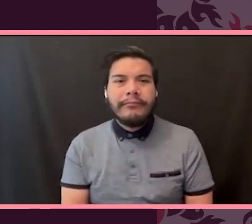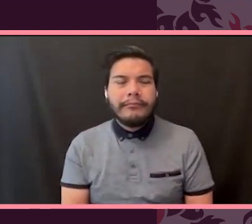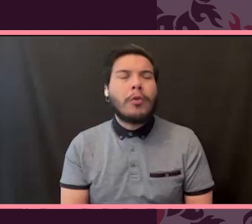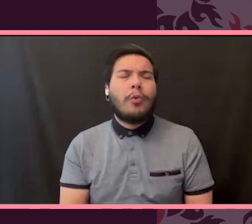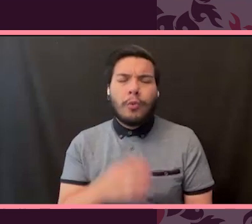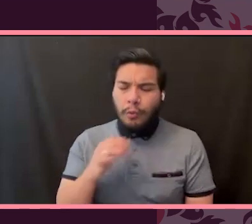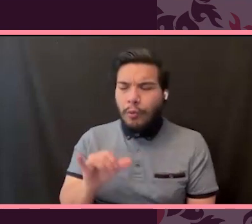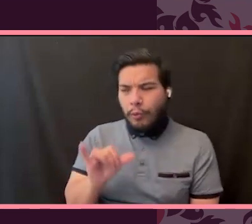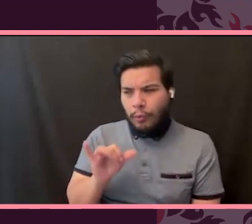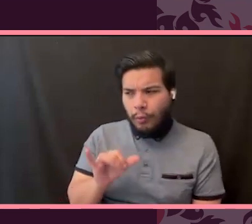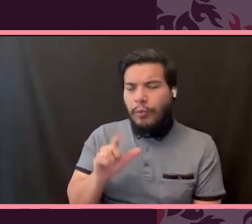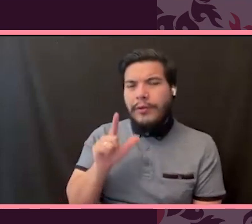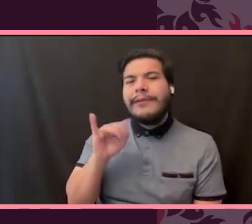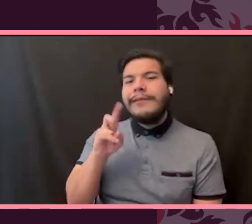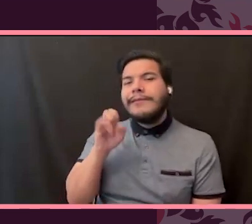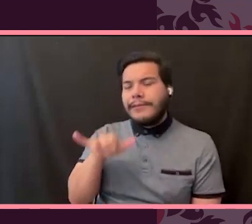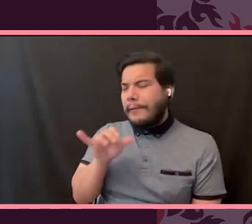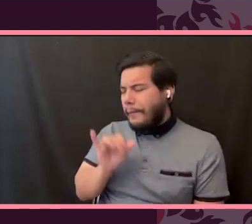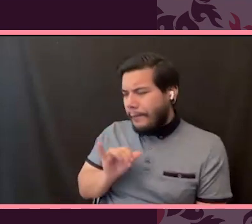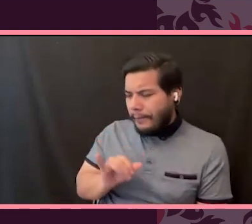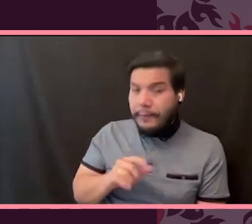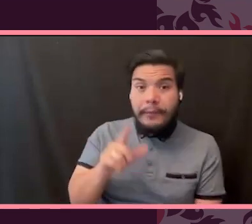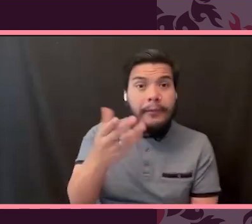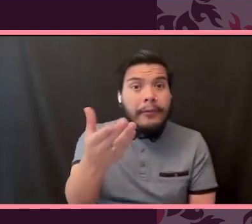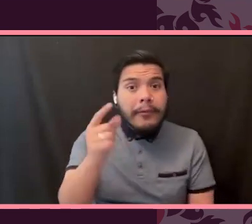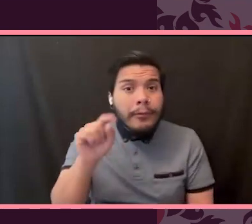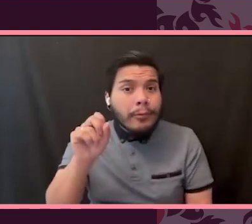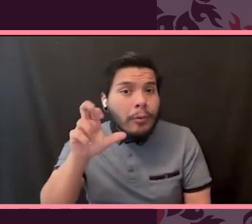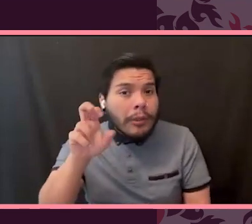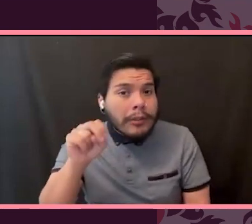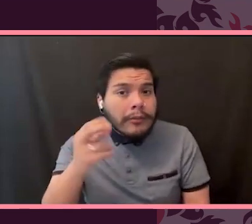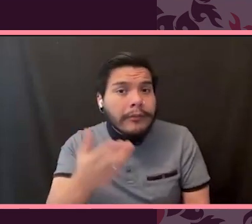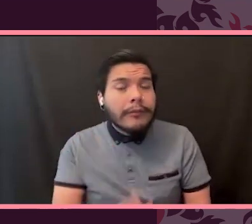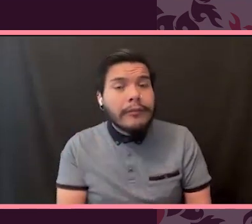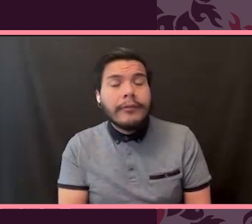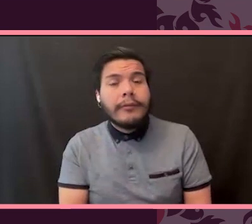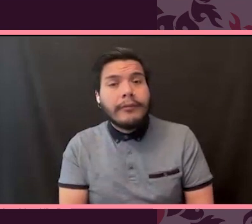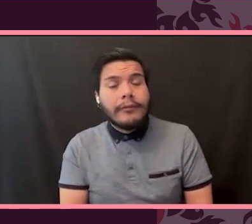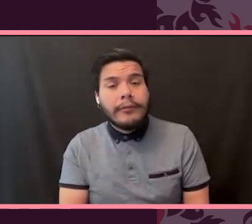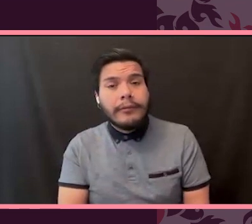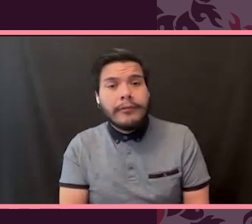This is Lindsey. Toren, any thoughts on that? Hmm.